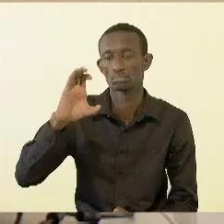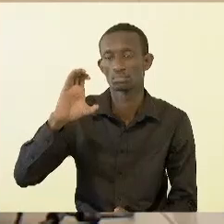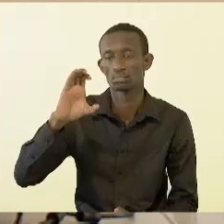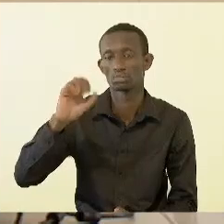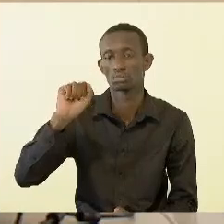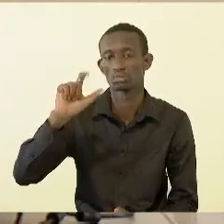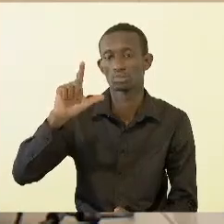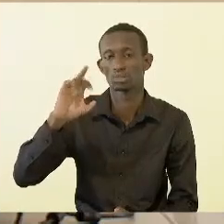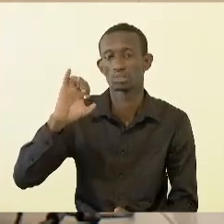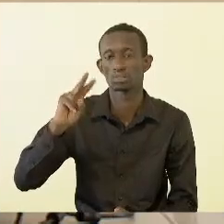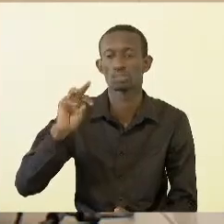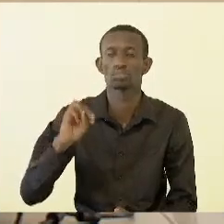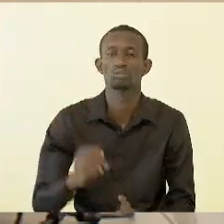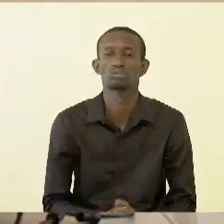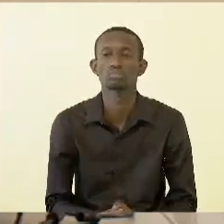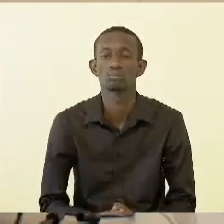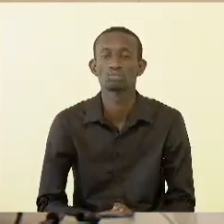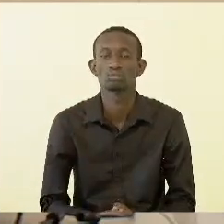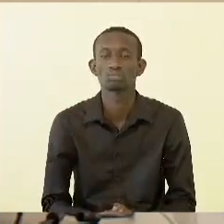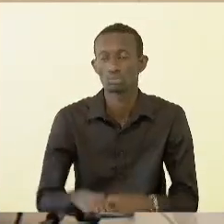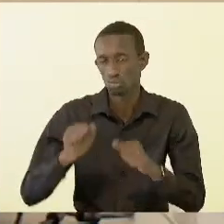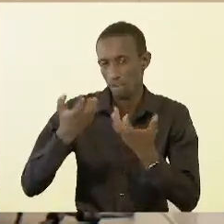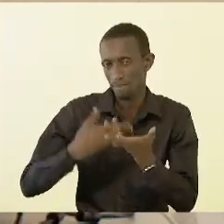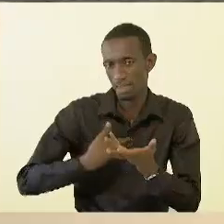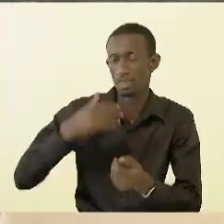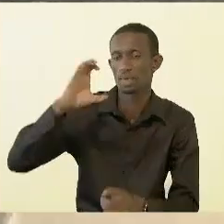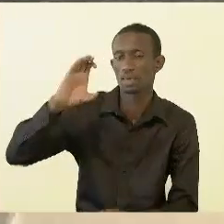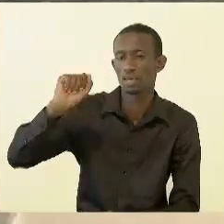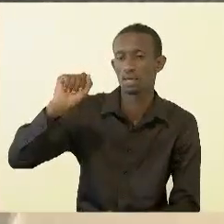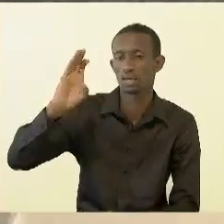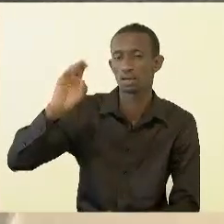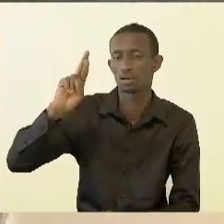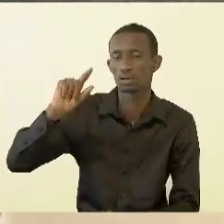carbonates. So we may have the carbonates reacting